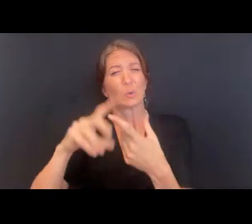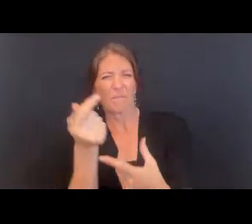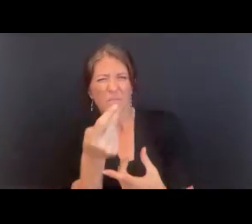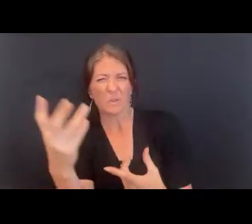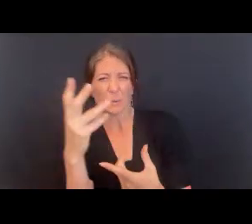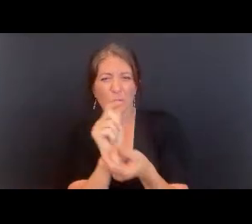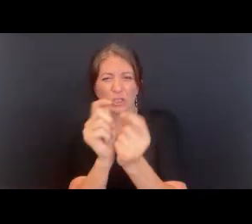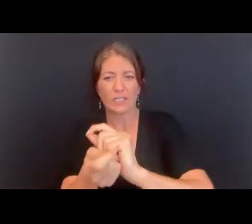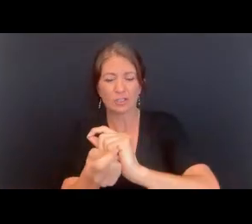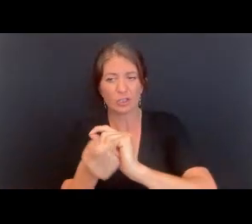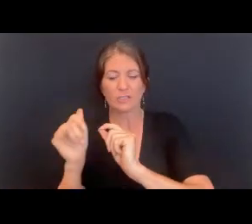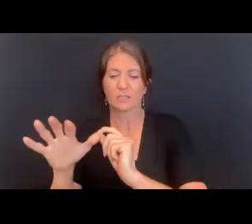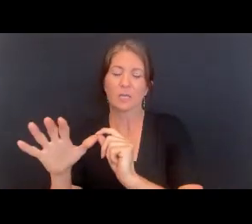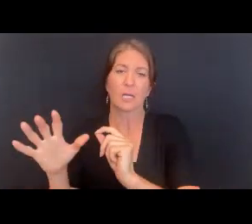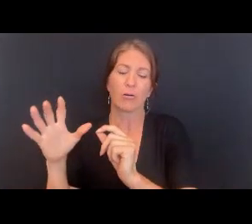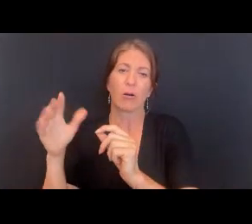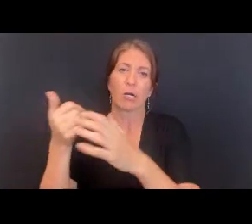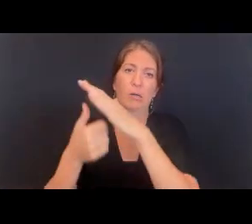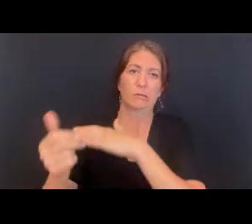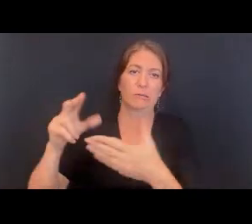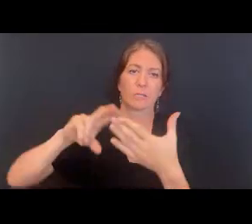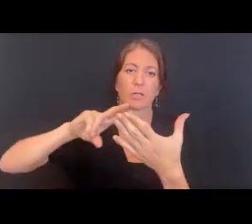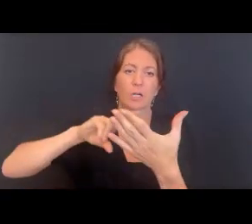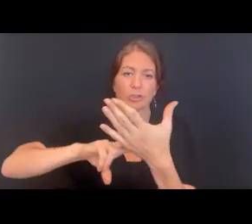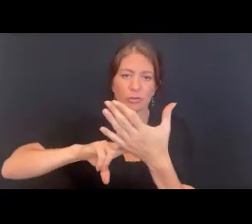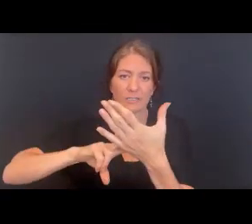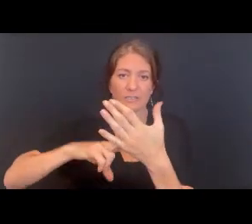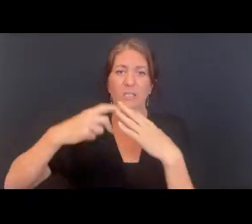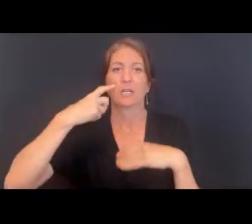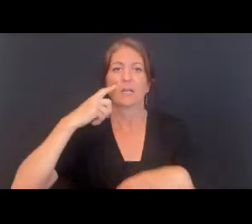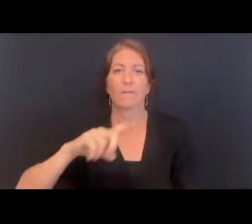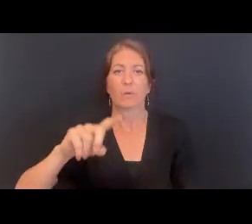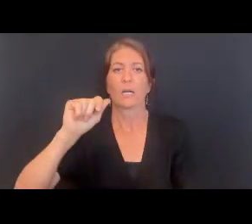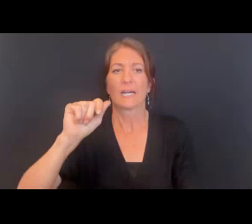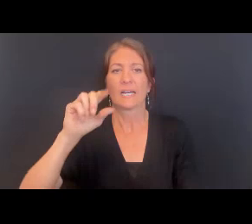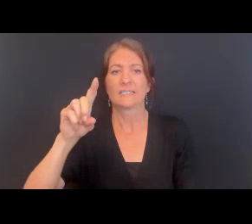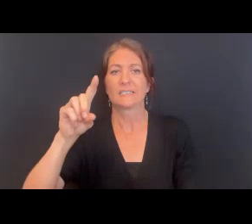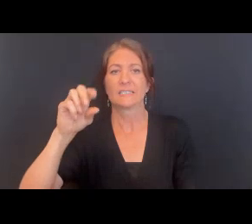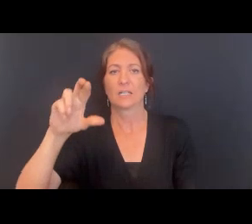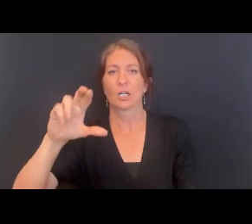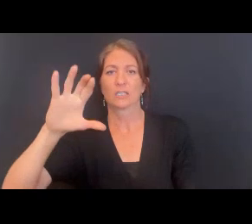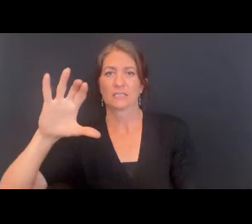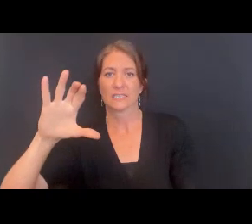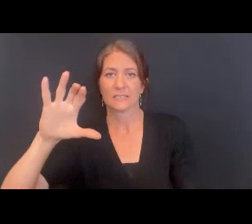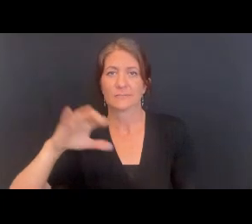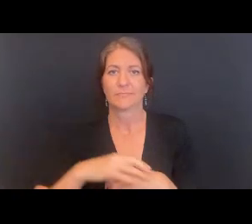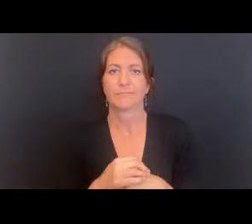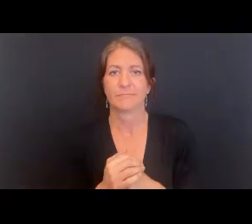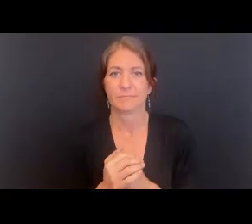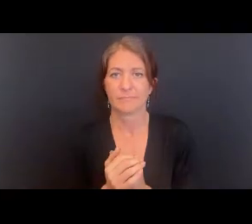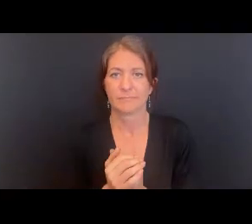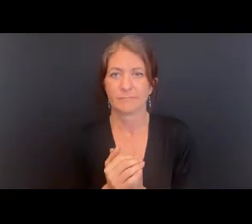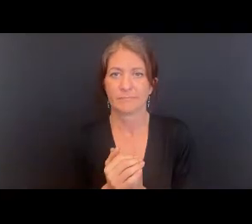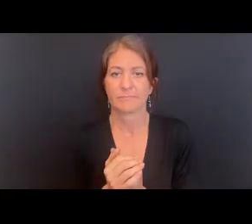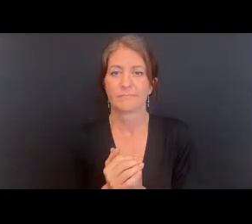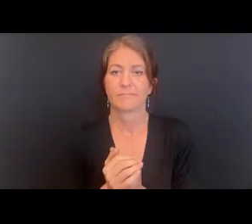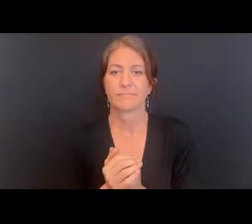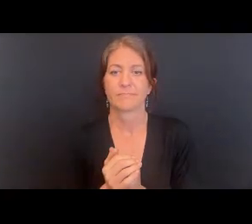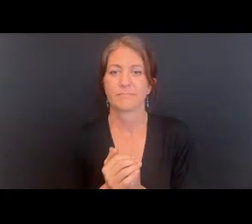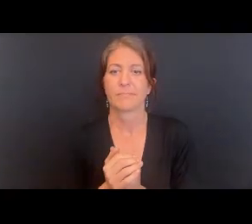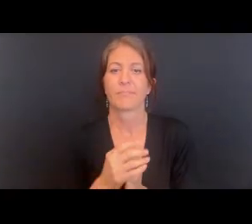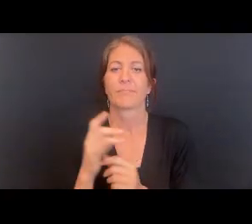in our contracts for the ADRC, Assessing Entity, and ACM.